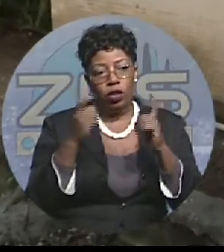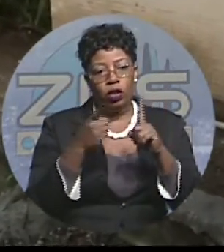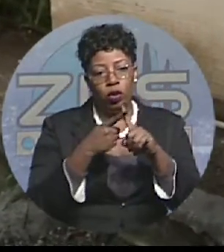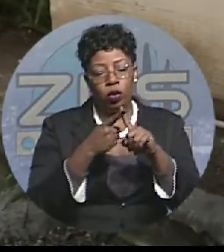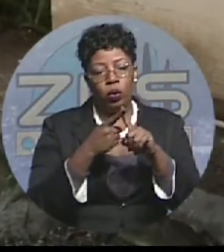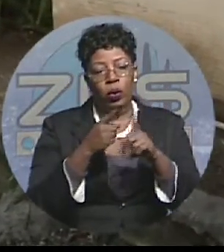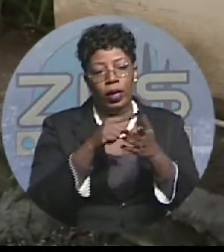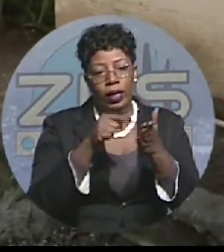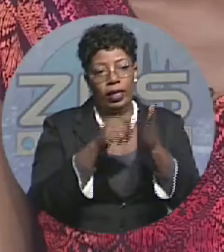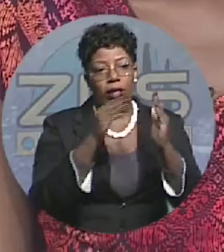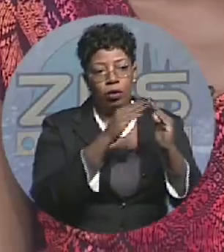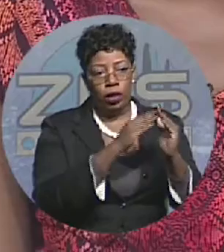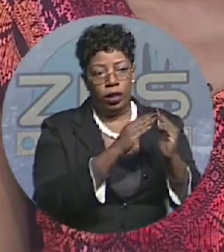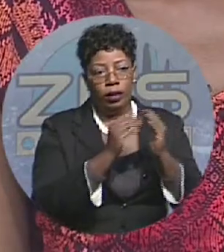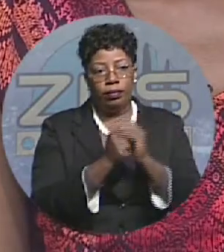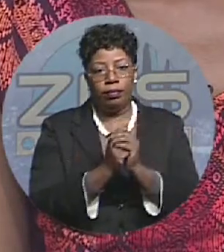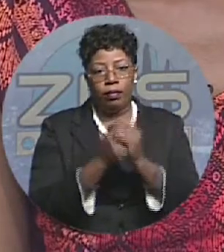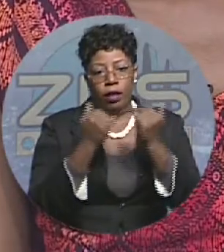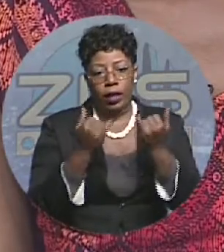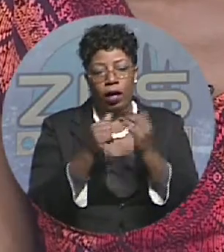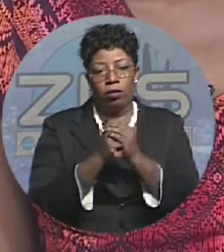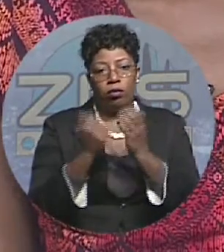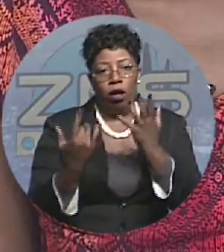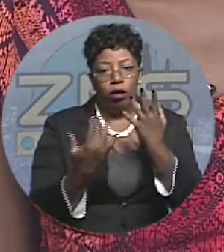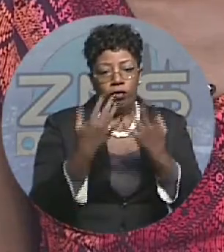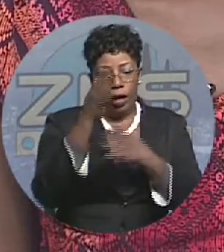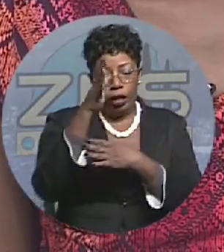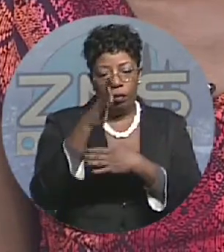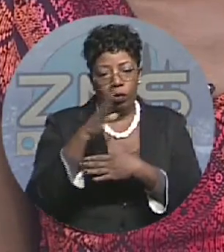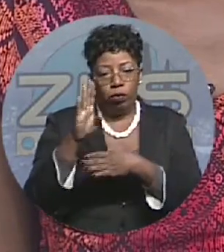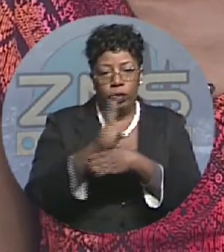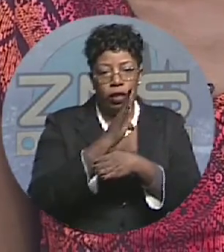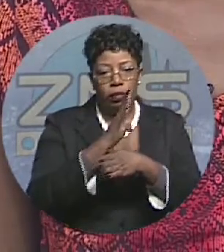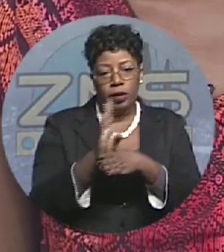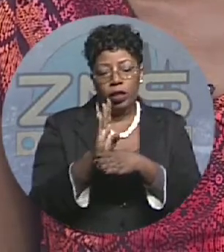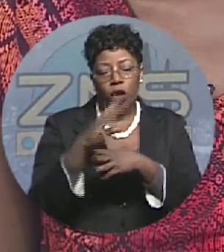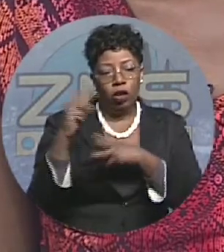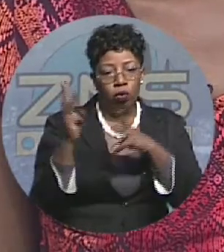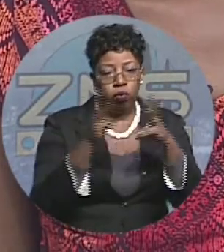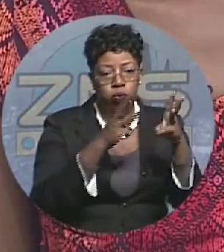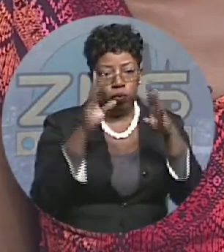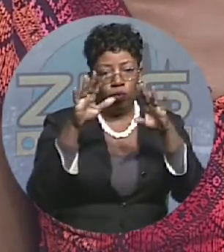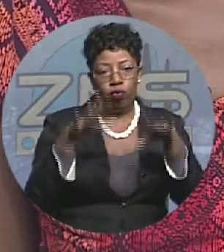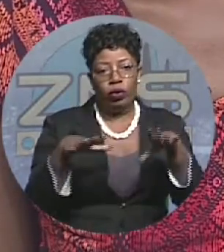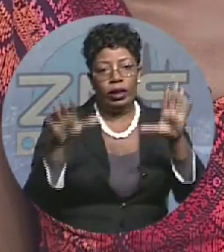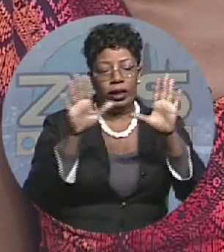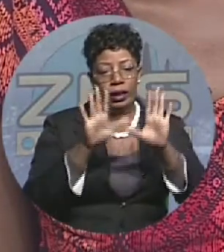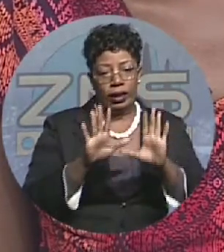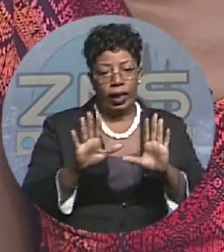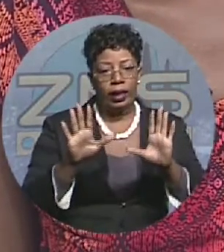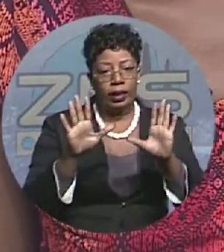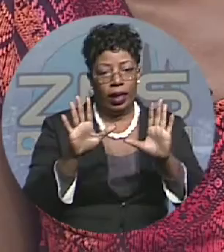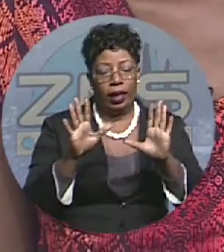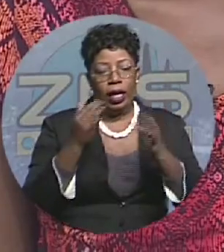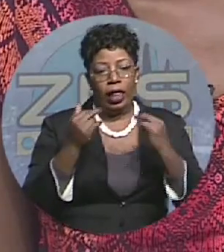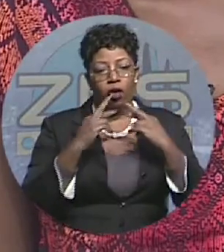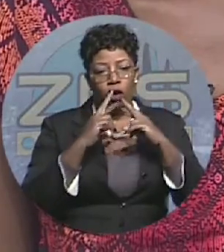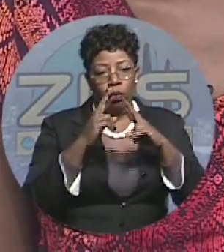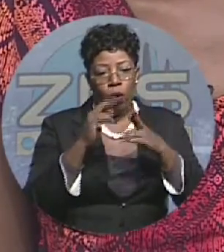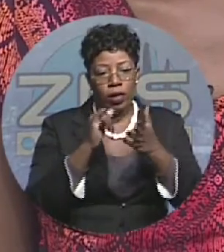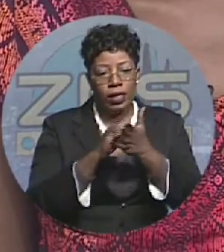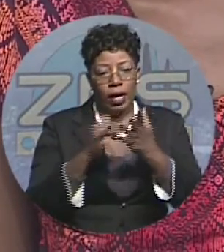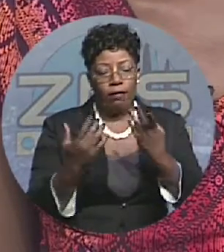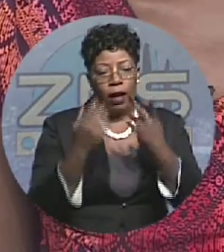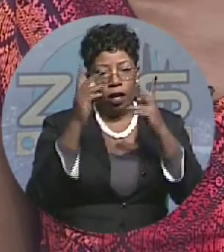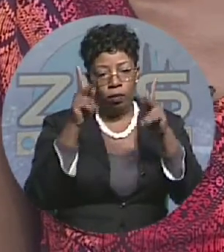this community. Firemen were busy here in the capital on this windy and rainy Sunday, and as Jimenita Swain reports, fire